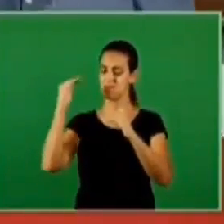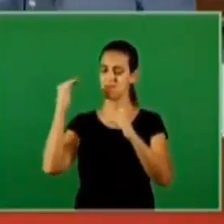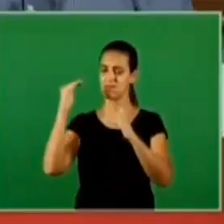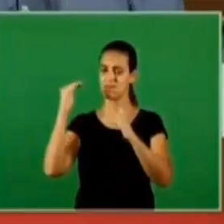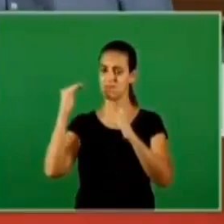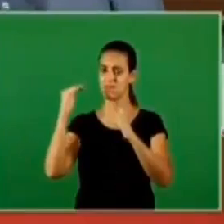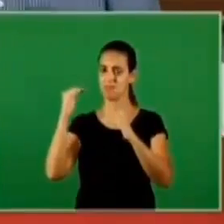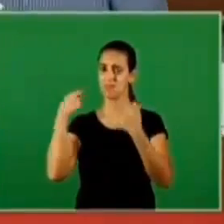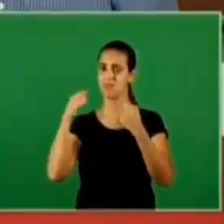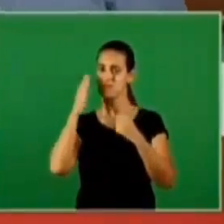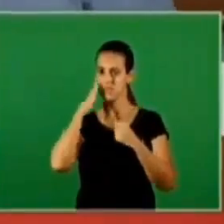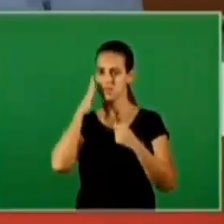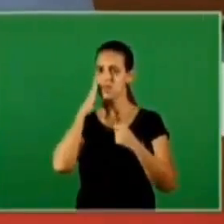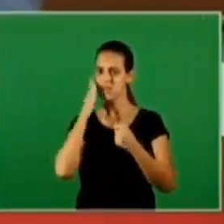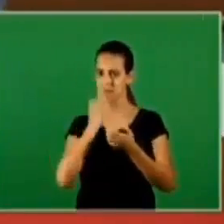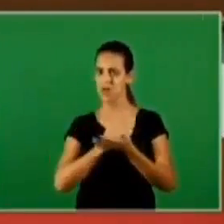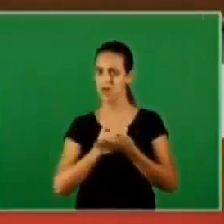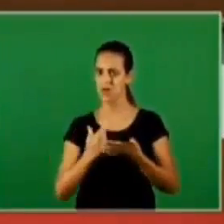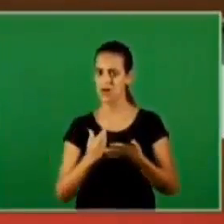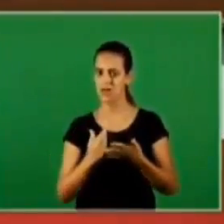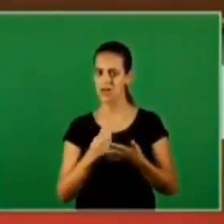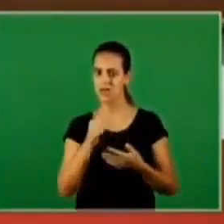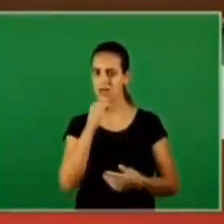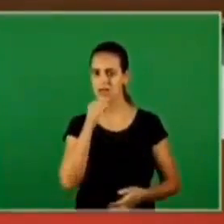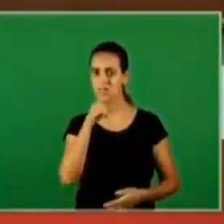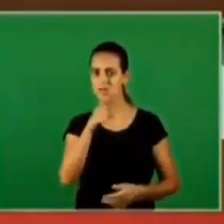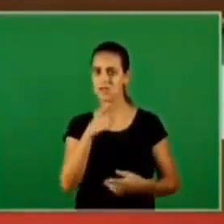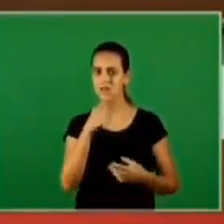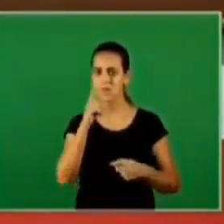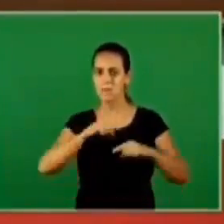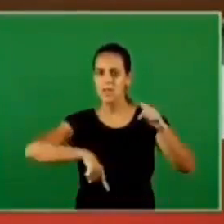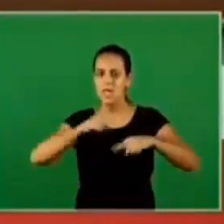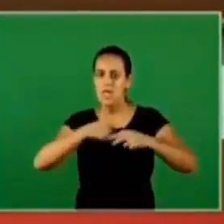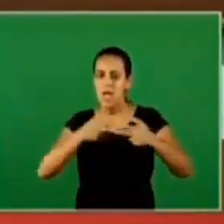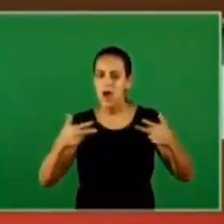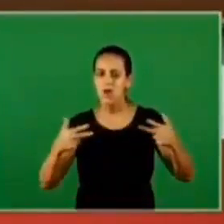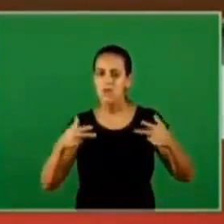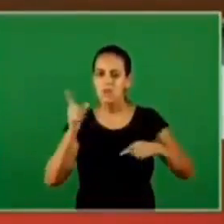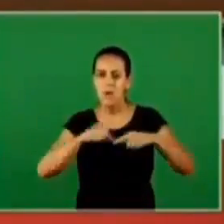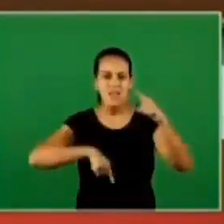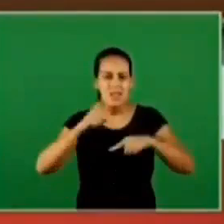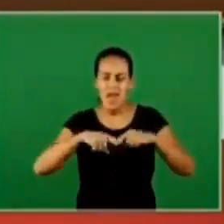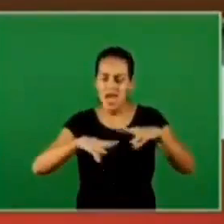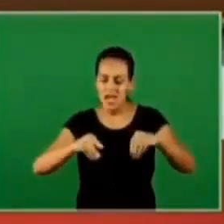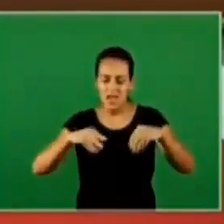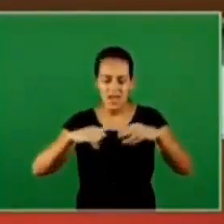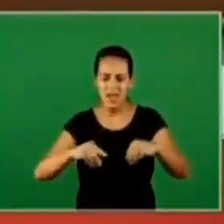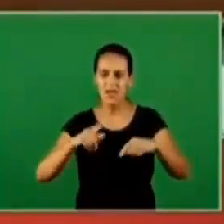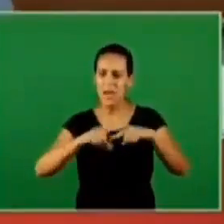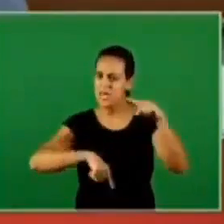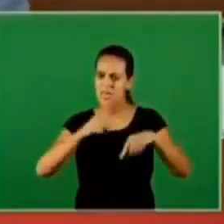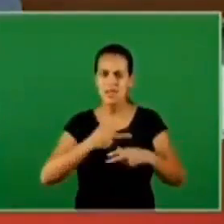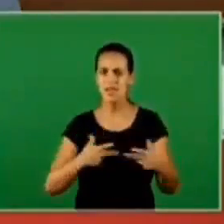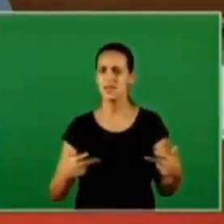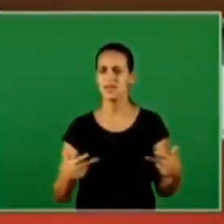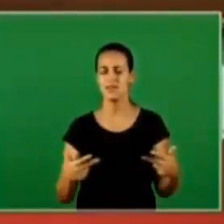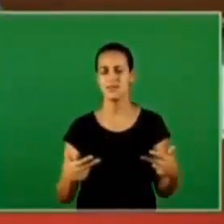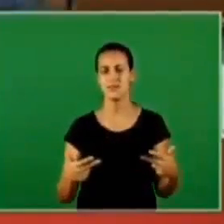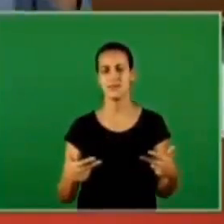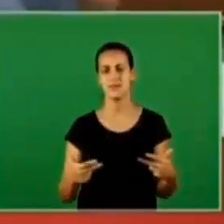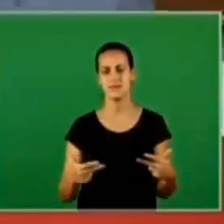But when you go towards this, so then you take the material, so this is matter, so